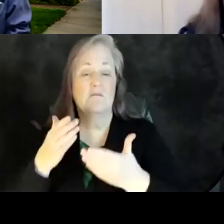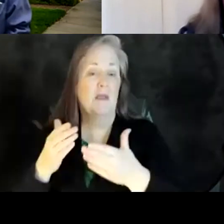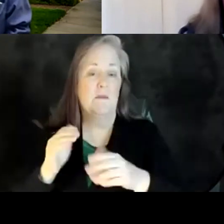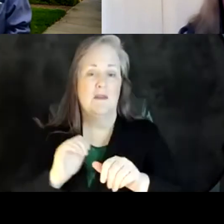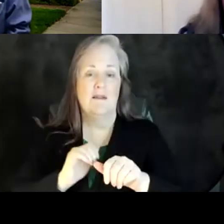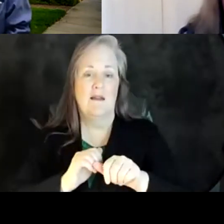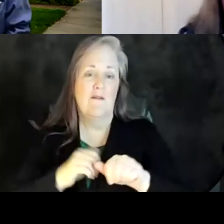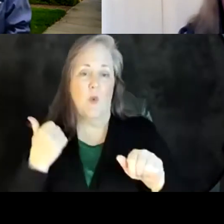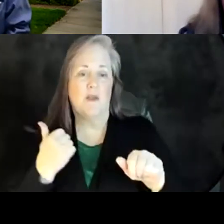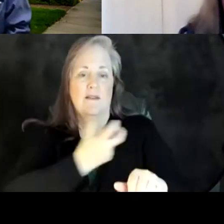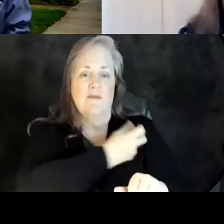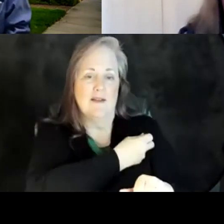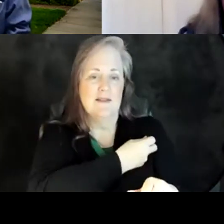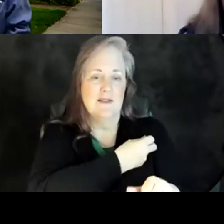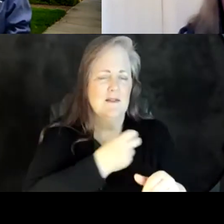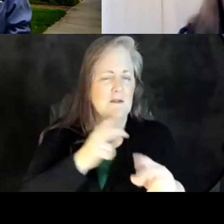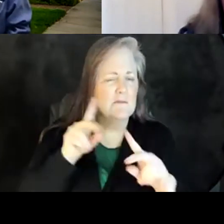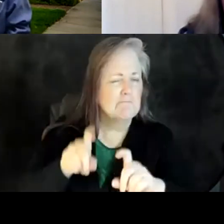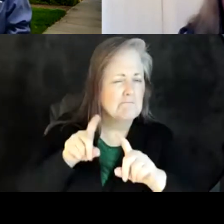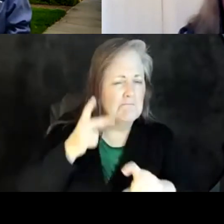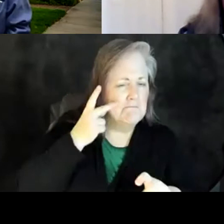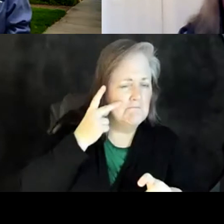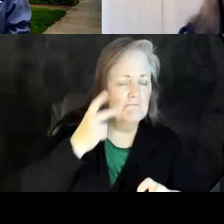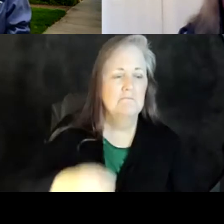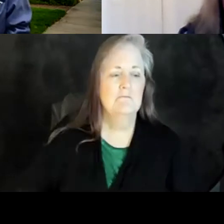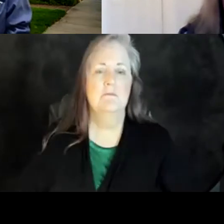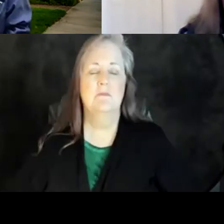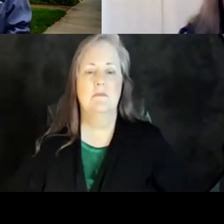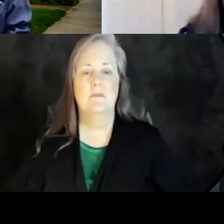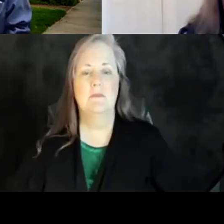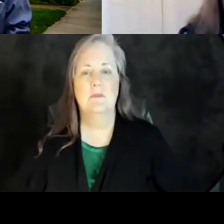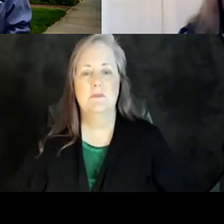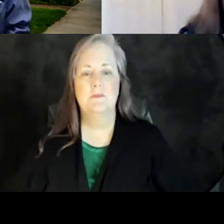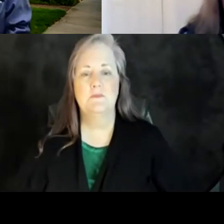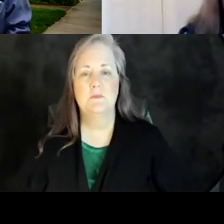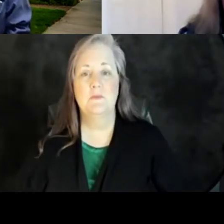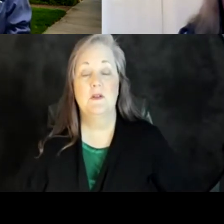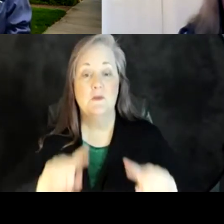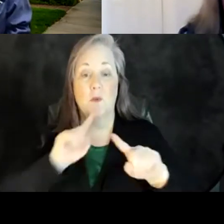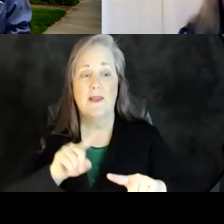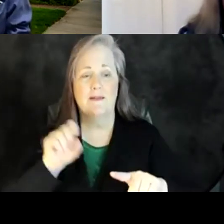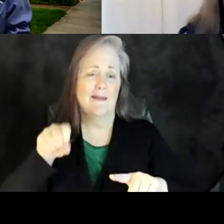the vaccine. So the answer is it's present.